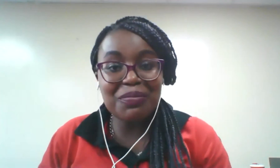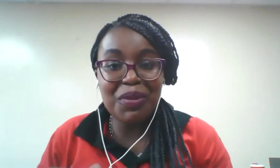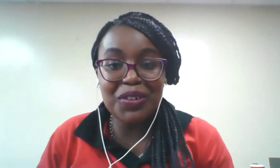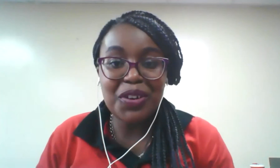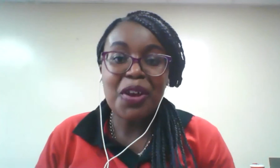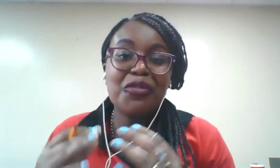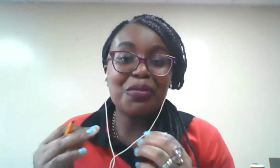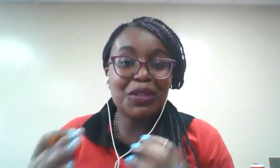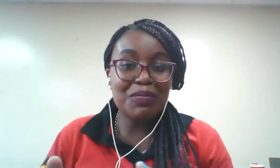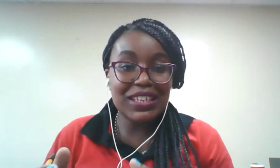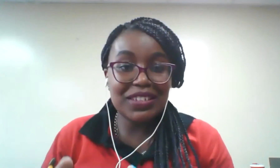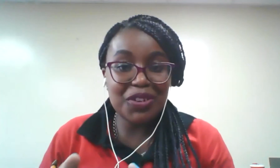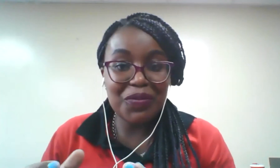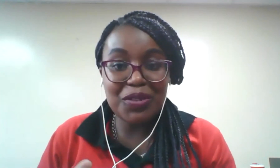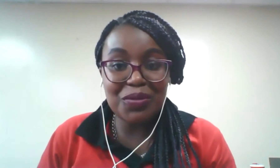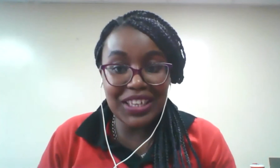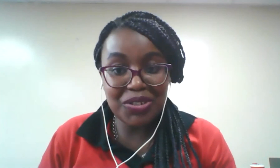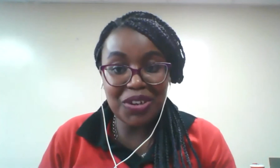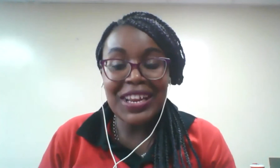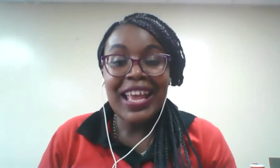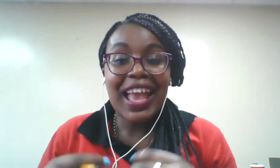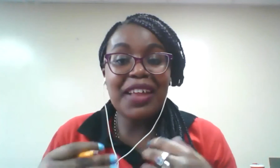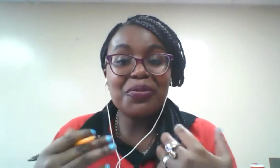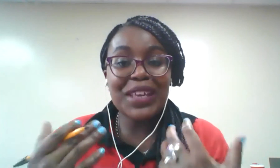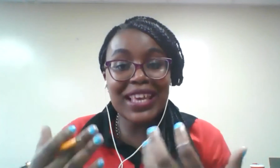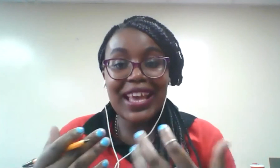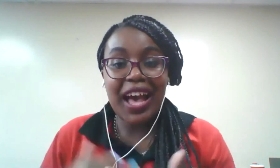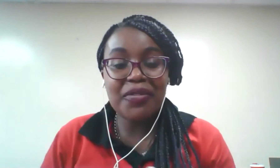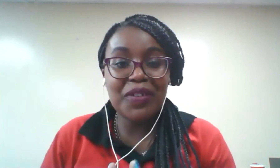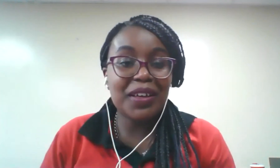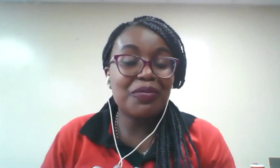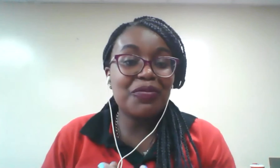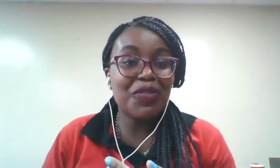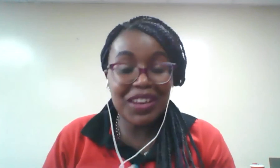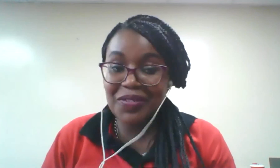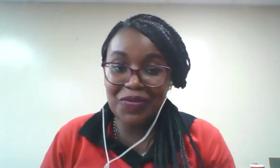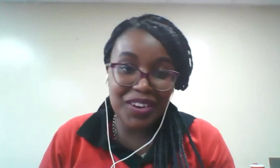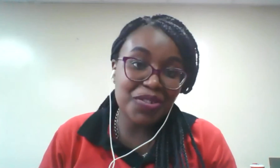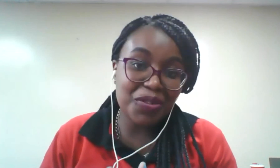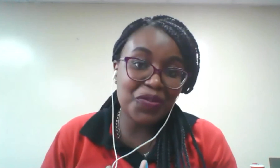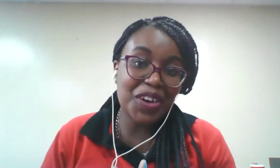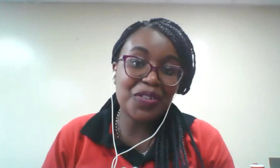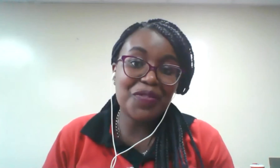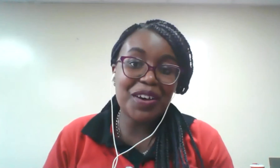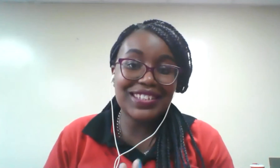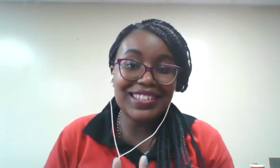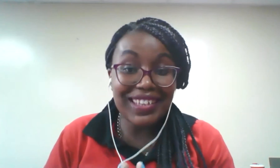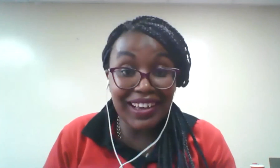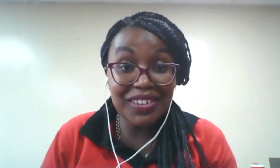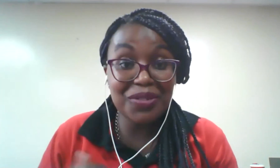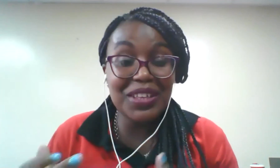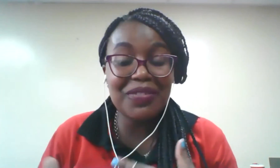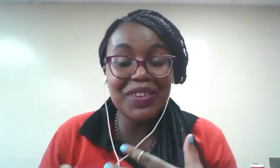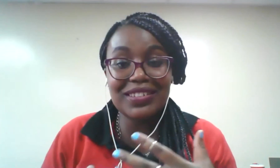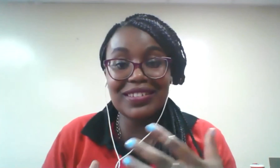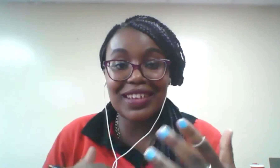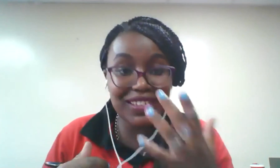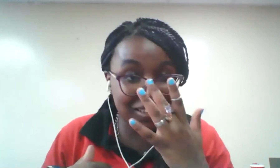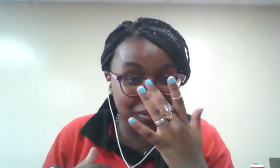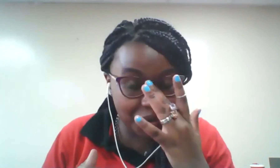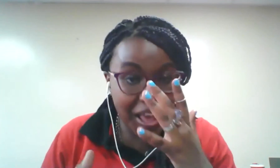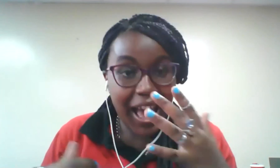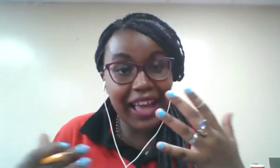and a community of people who have worked together to build this baby called DEC. We have nurtured it from